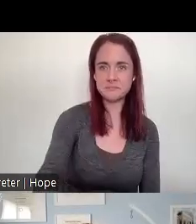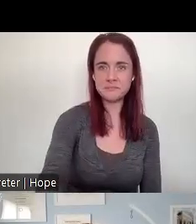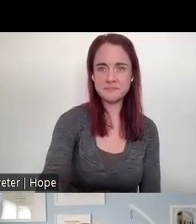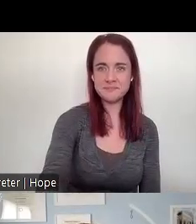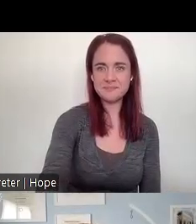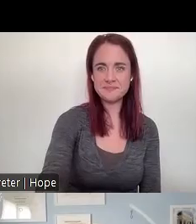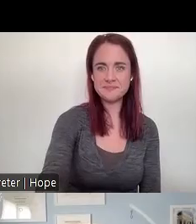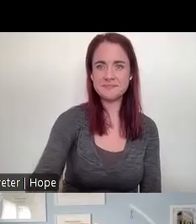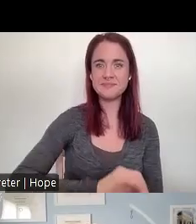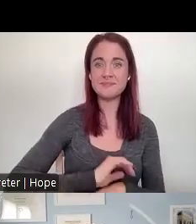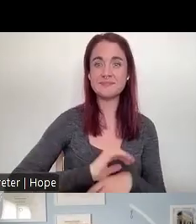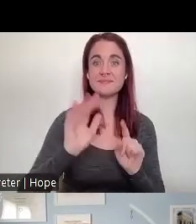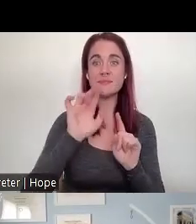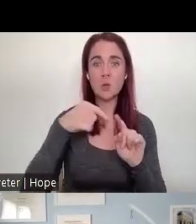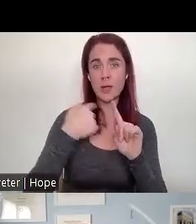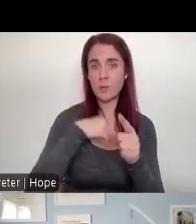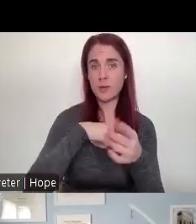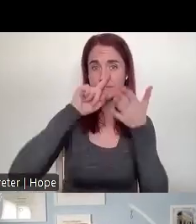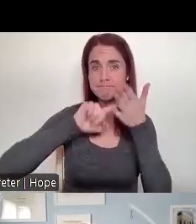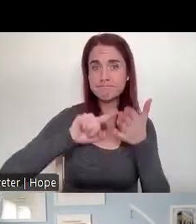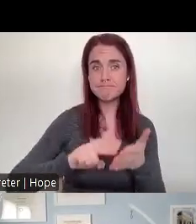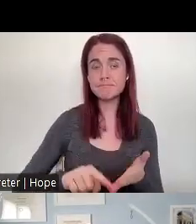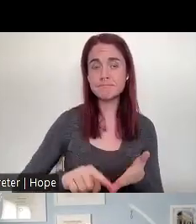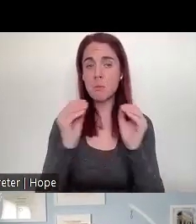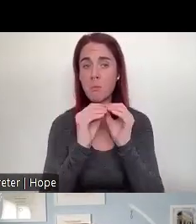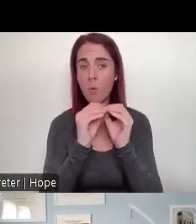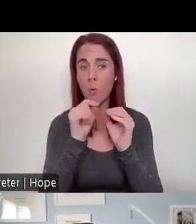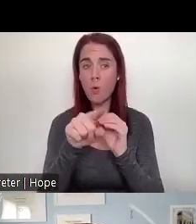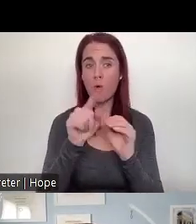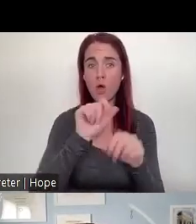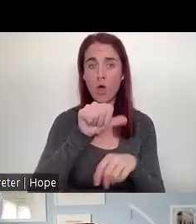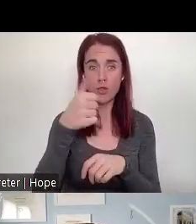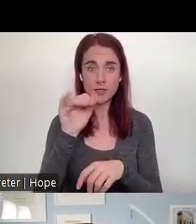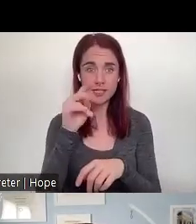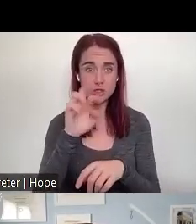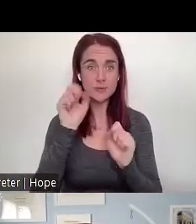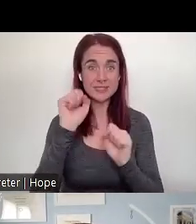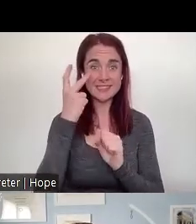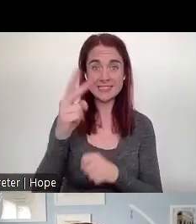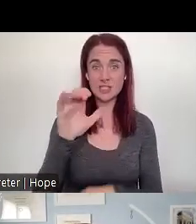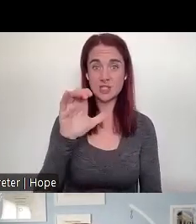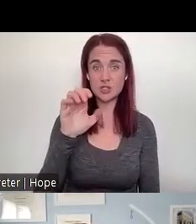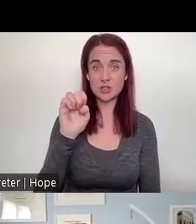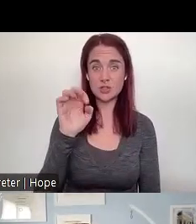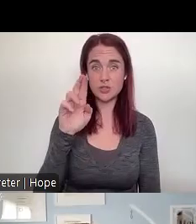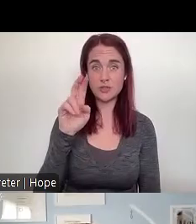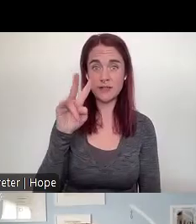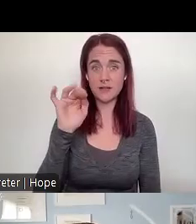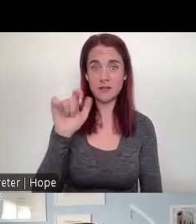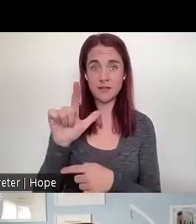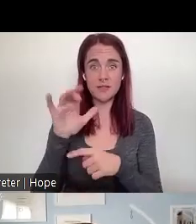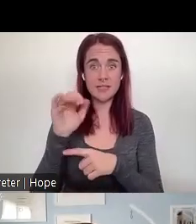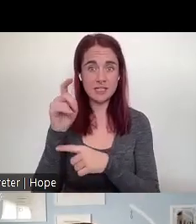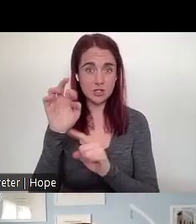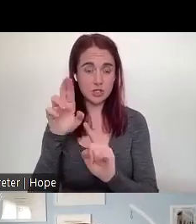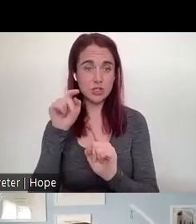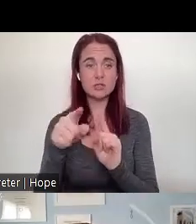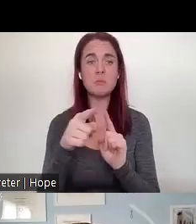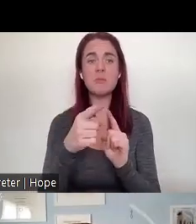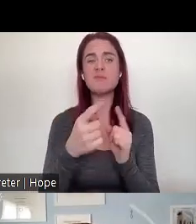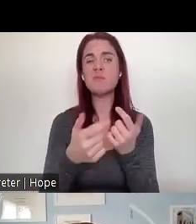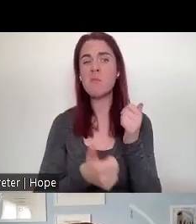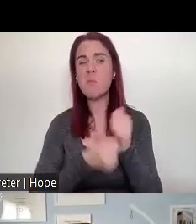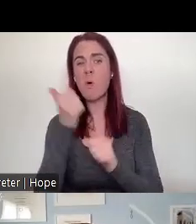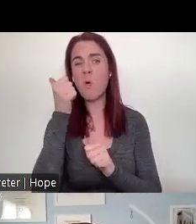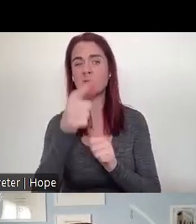When we look a bit further into the associated cancers, you can see cervical cancer is the predominant HPV-associated cancer for